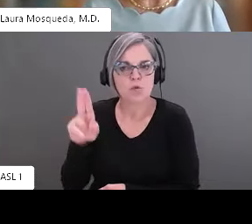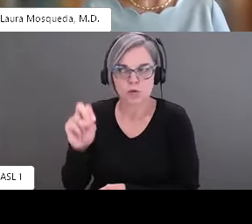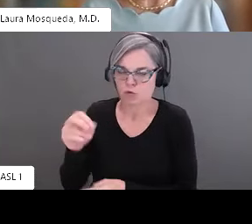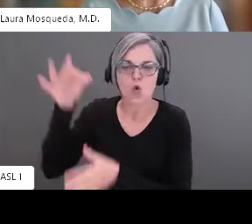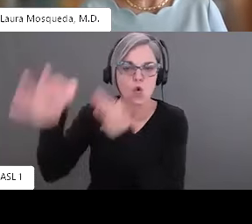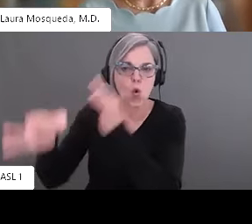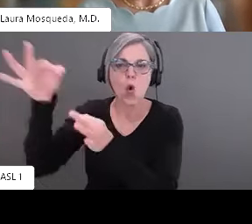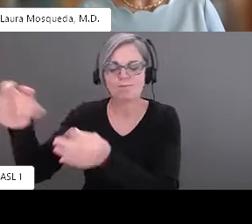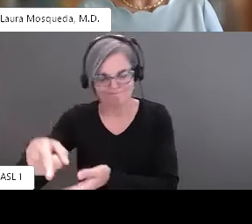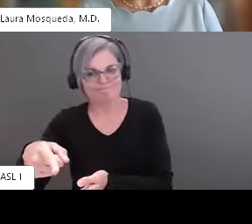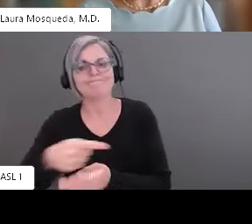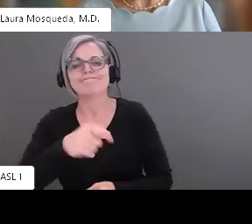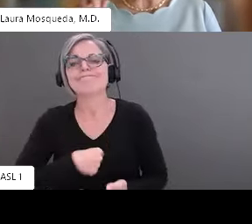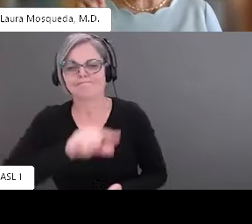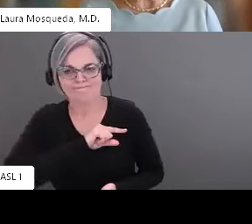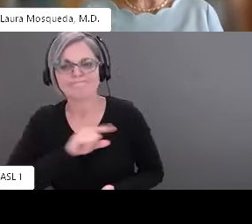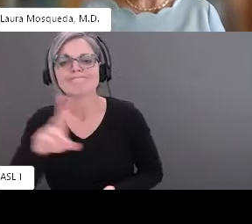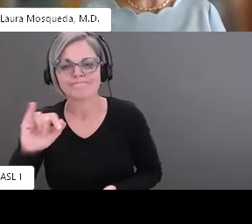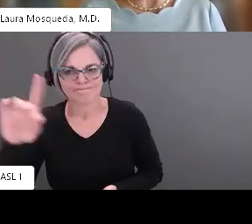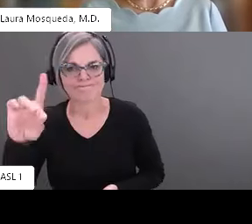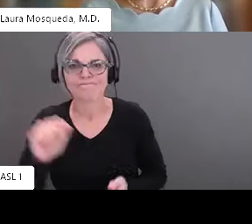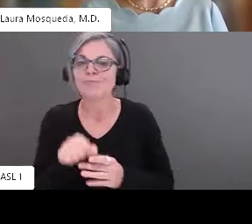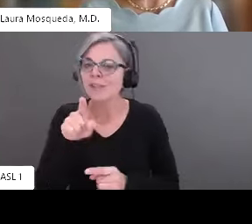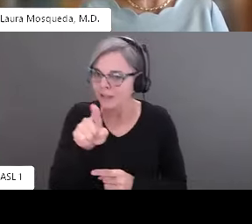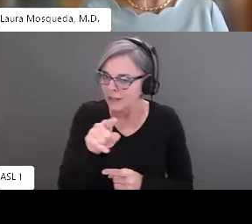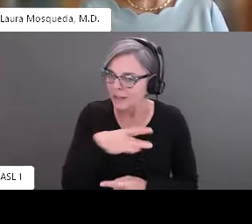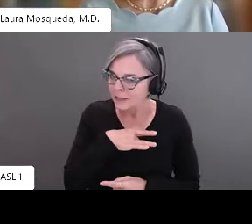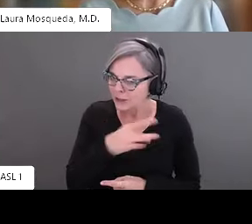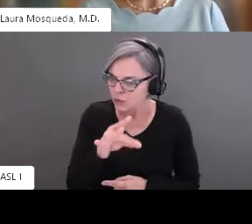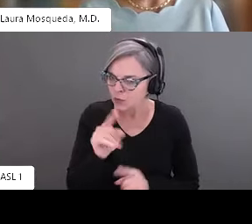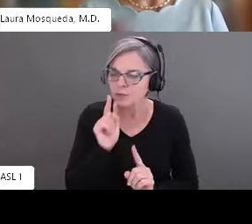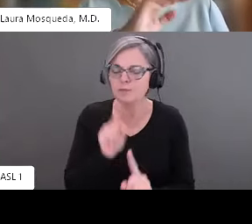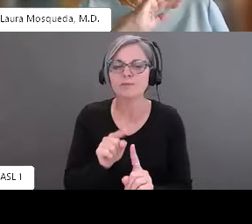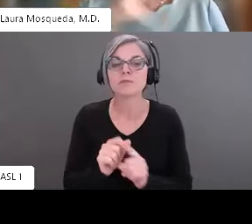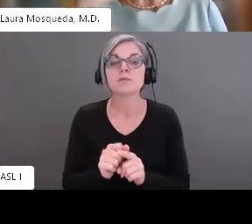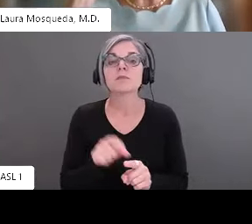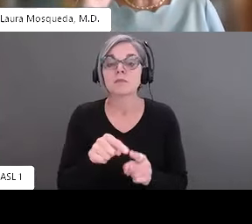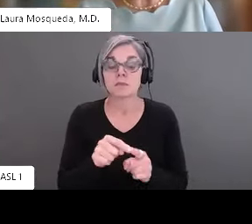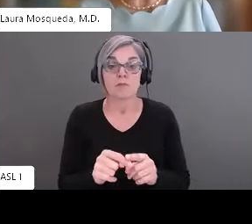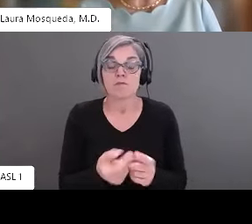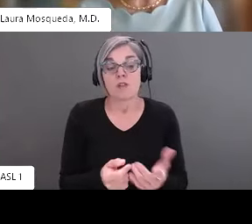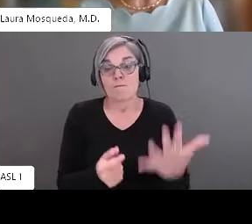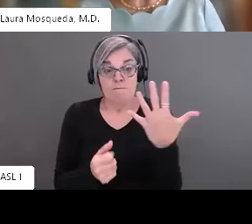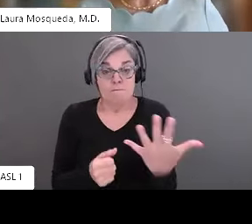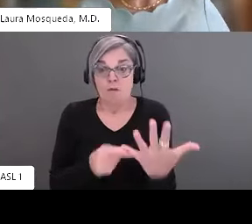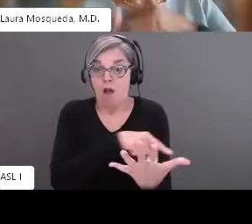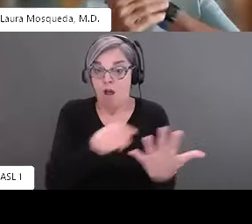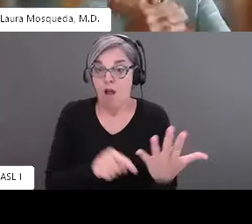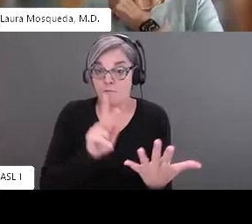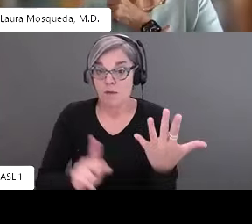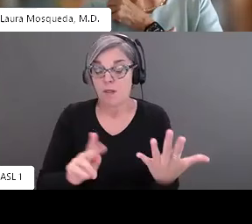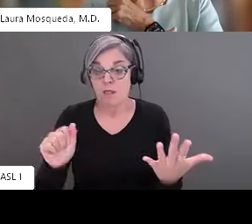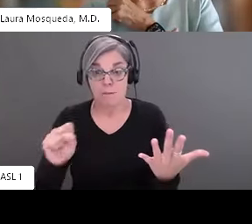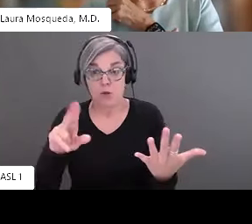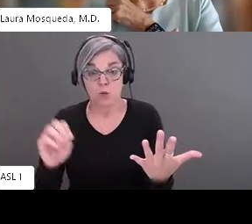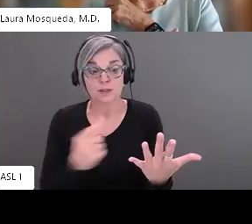very interesting is that 1 in 5 people who were abused had no visible injury, but they